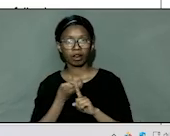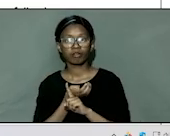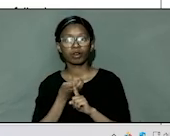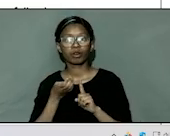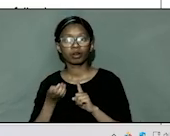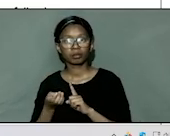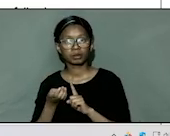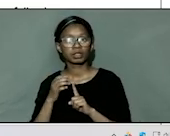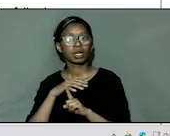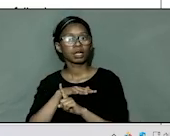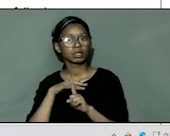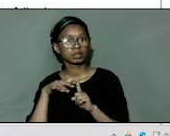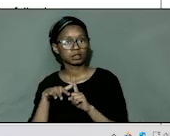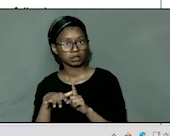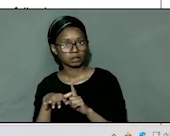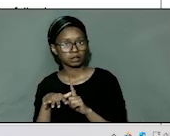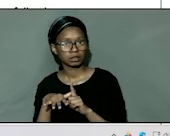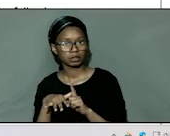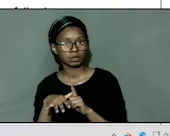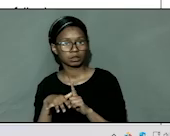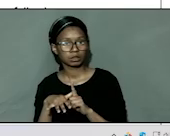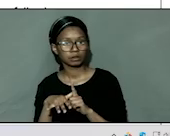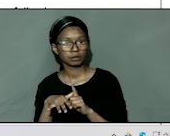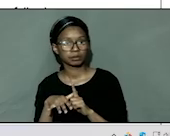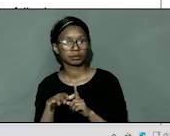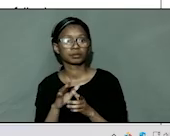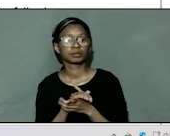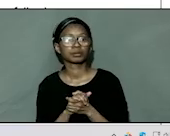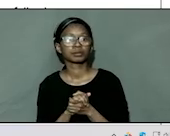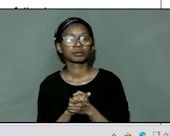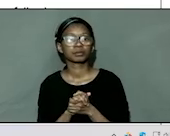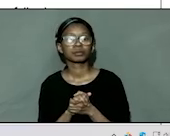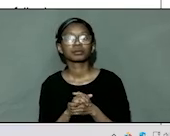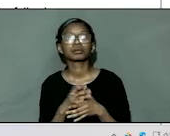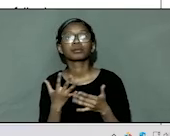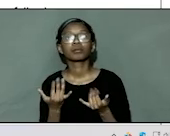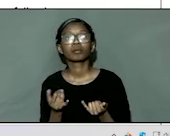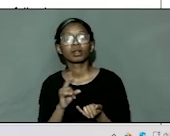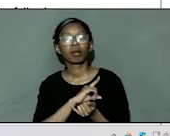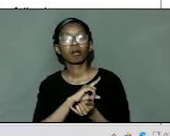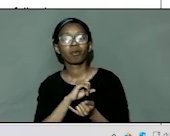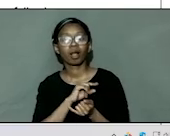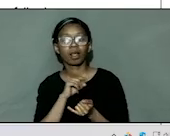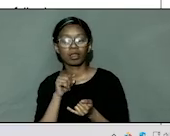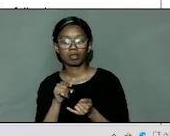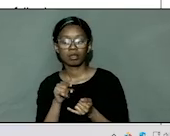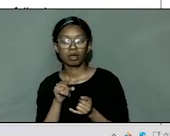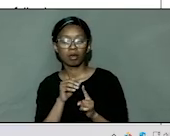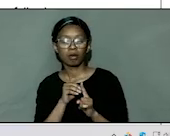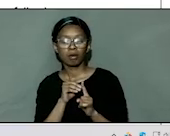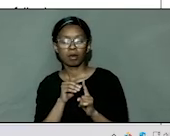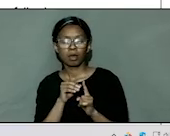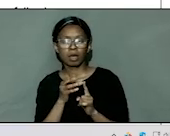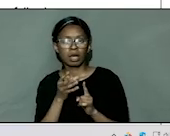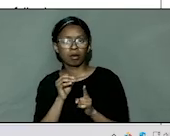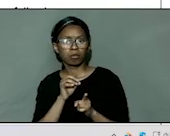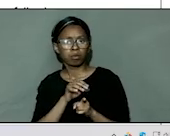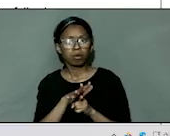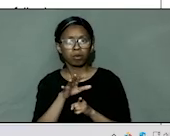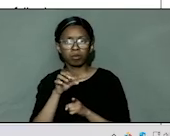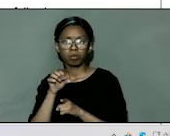condition, or the selective pressure may be different. So because of them being exposed to